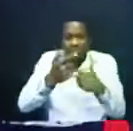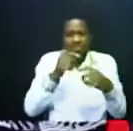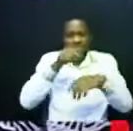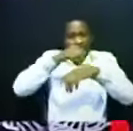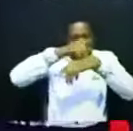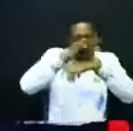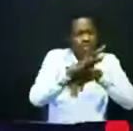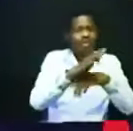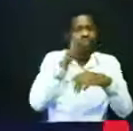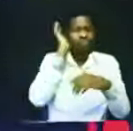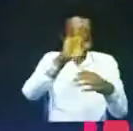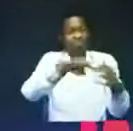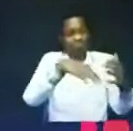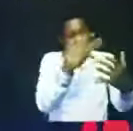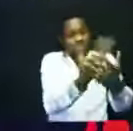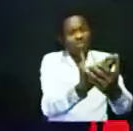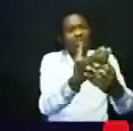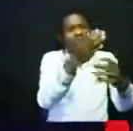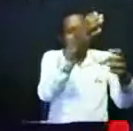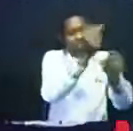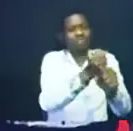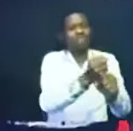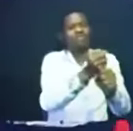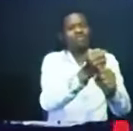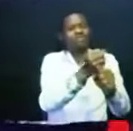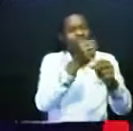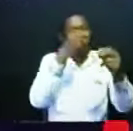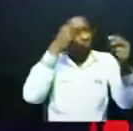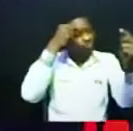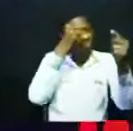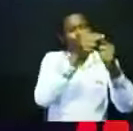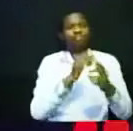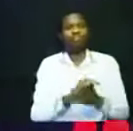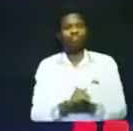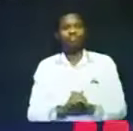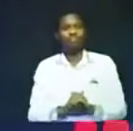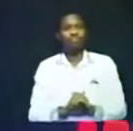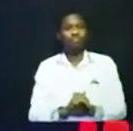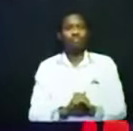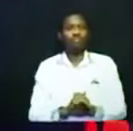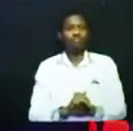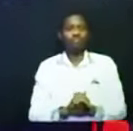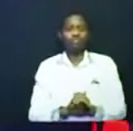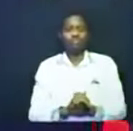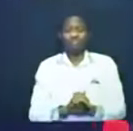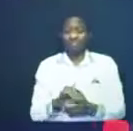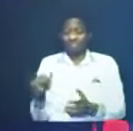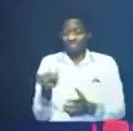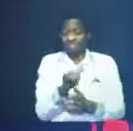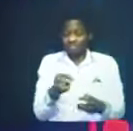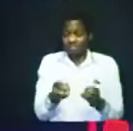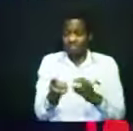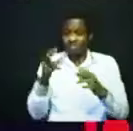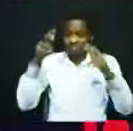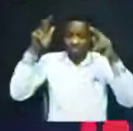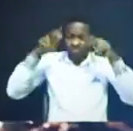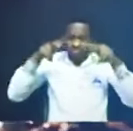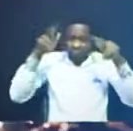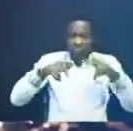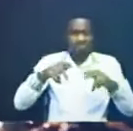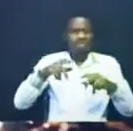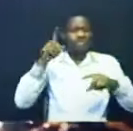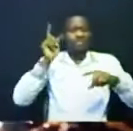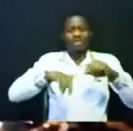See, as the rain and the snow cannot fail to nourish the earth, so God's